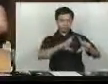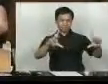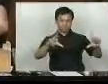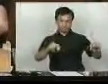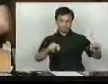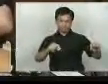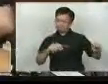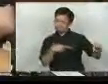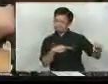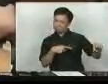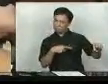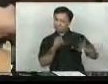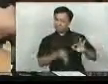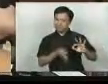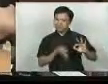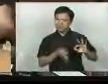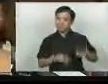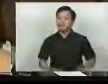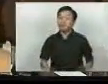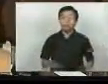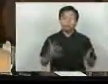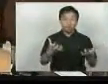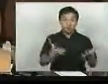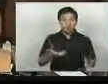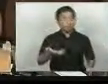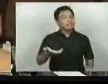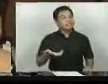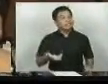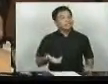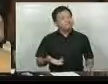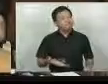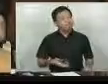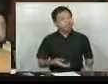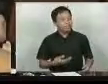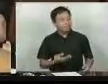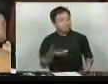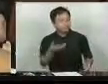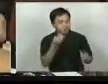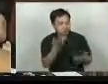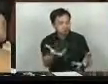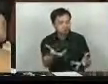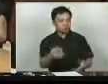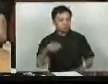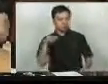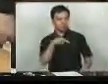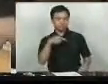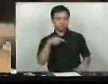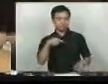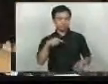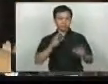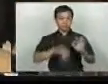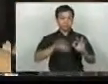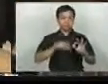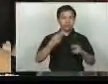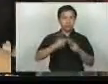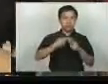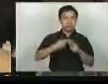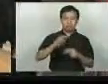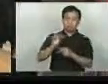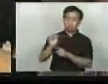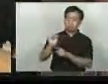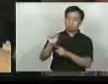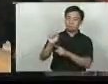to acknowledge our resource this morning, Mr. Marvin M. Miranda, who's